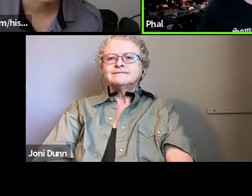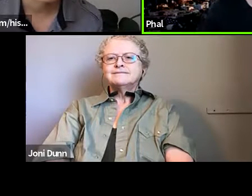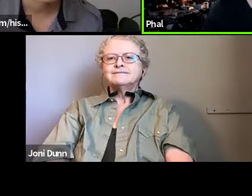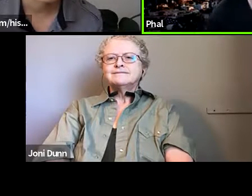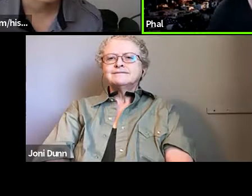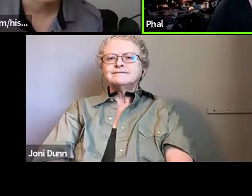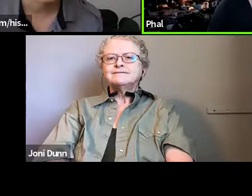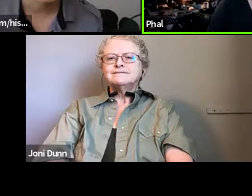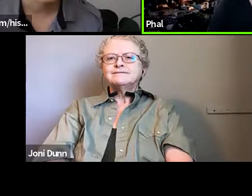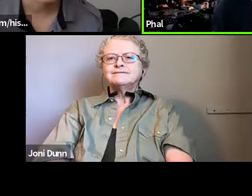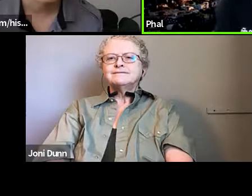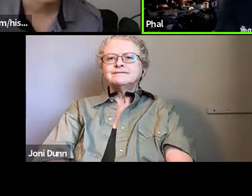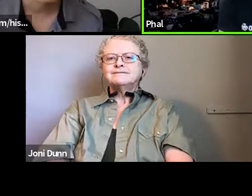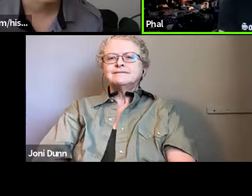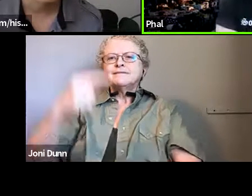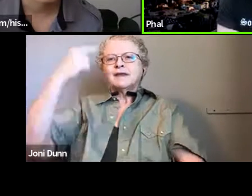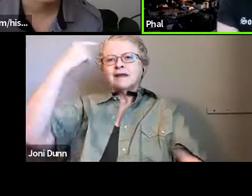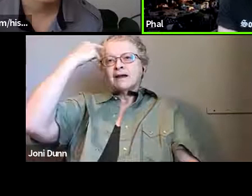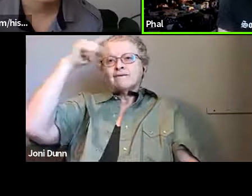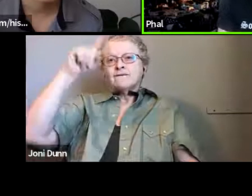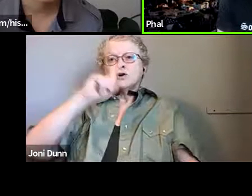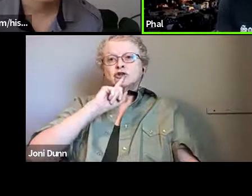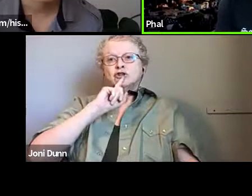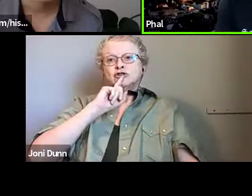Cool, for sure.